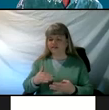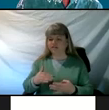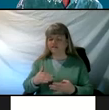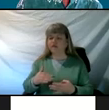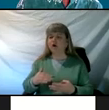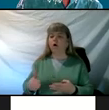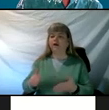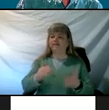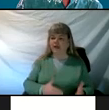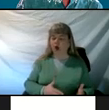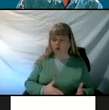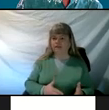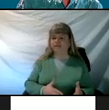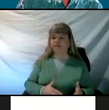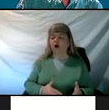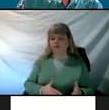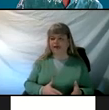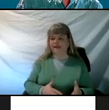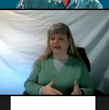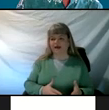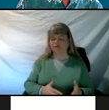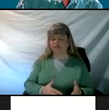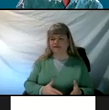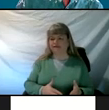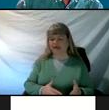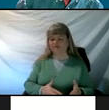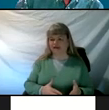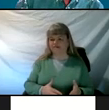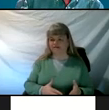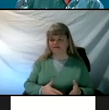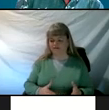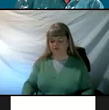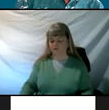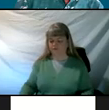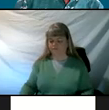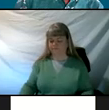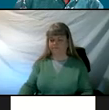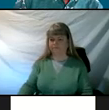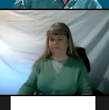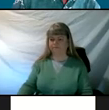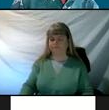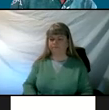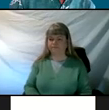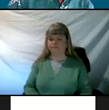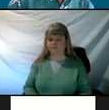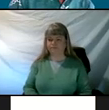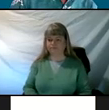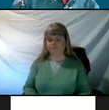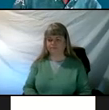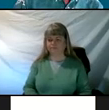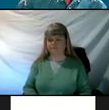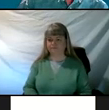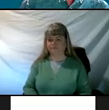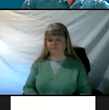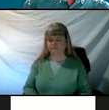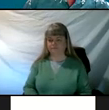these sessions, or is it only the automatic captions that they have access to? So we have,